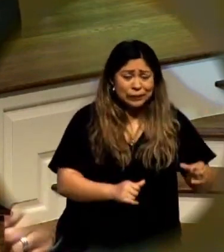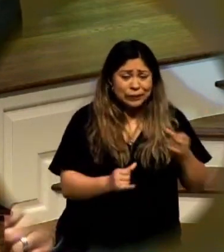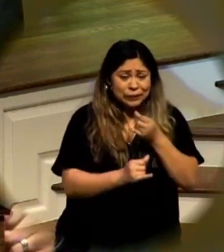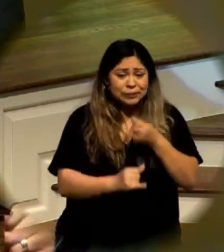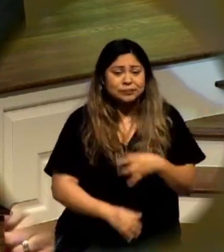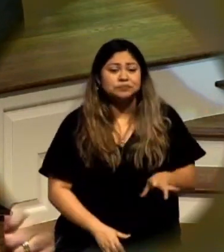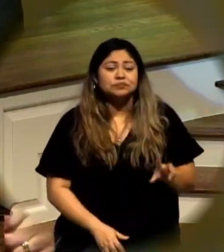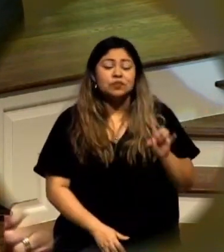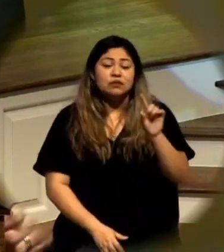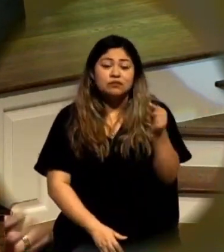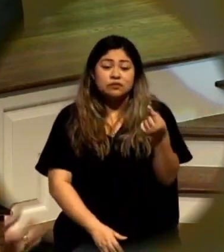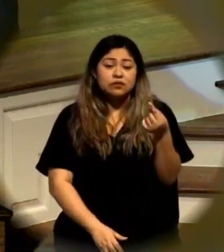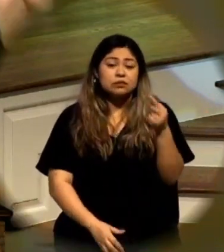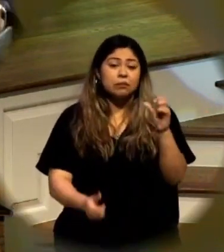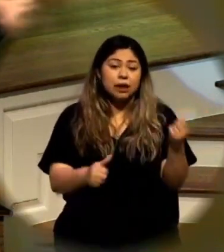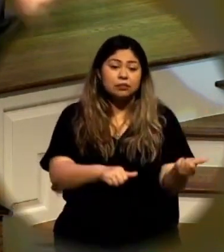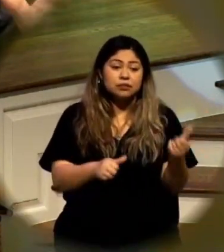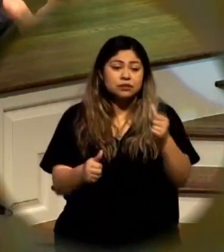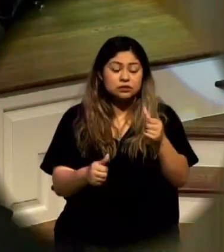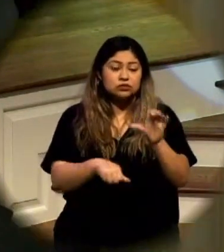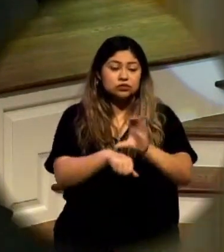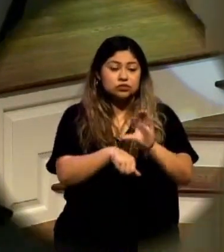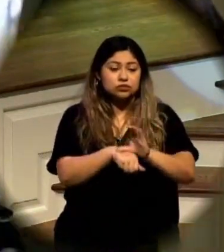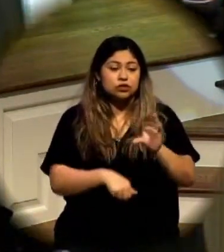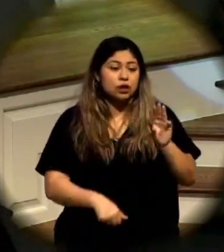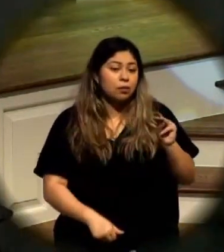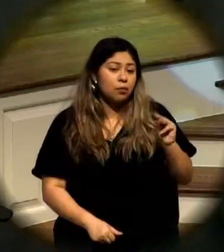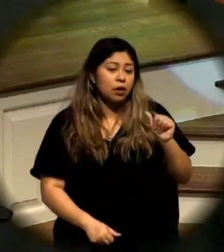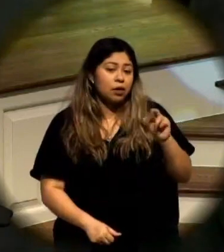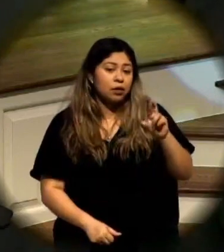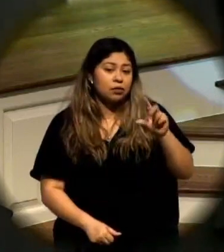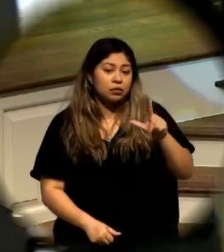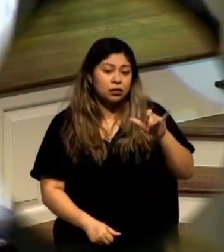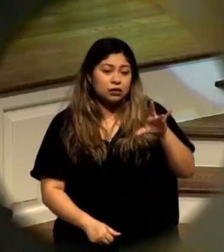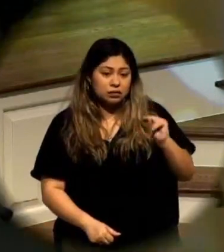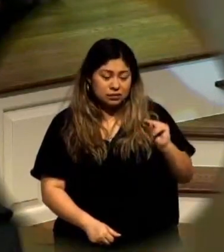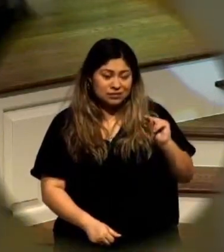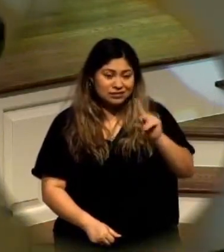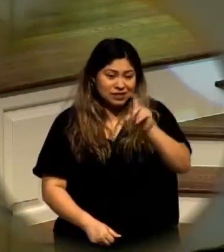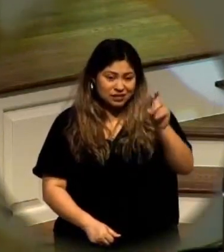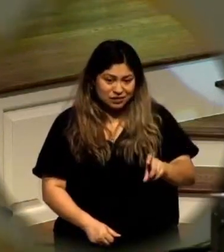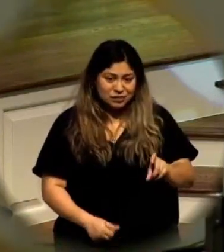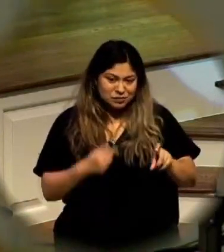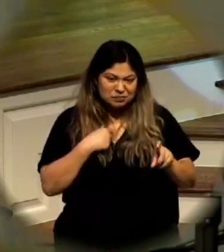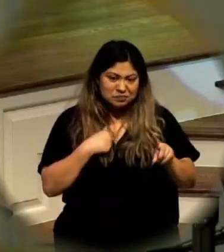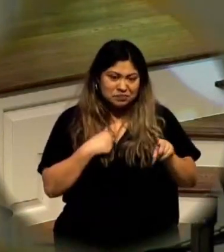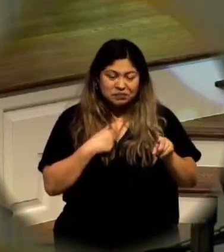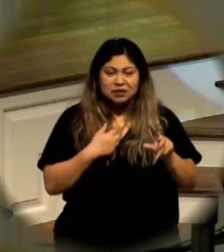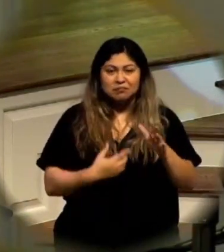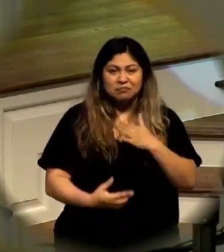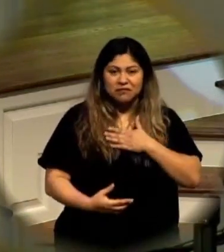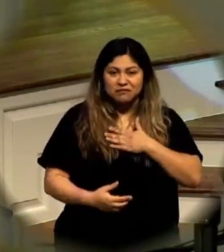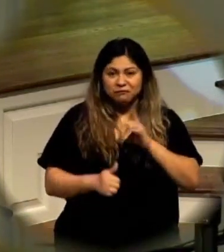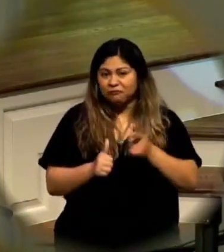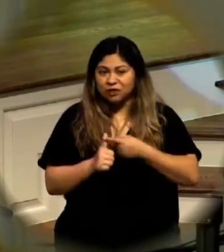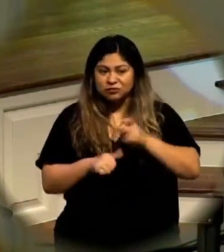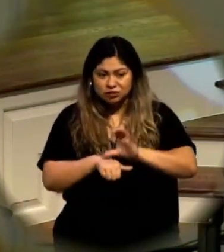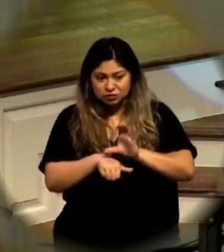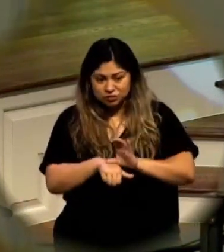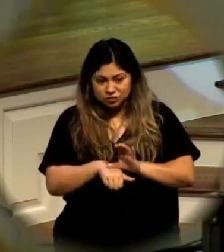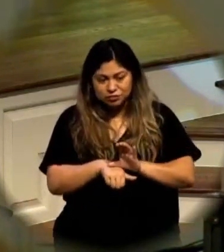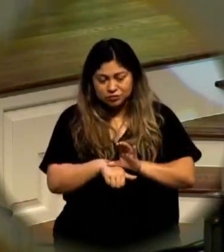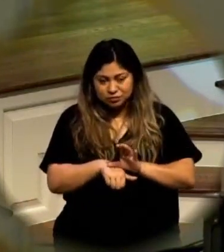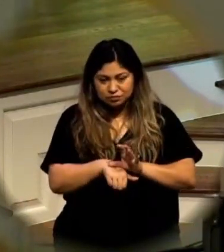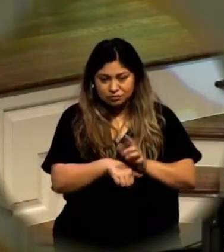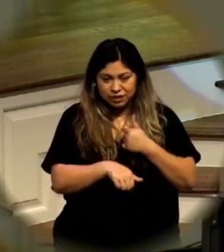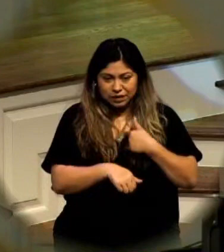Church, Marlin, Texas. Fresh out of seminary, I went to that church, and I was filled with the idea that if you just worked hard enough,